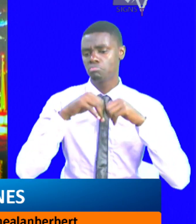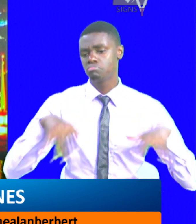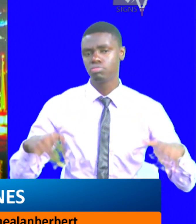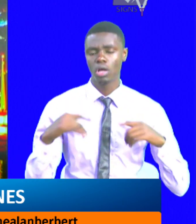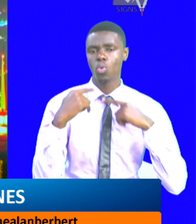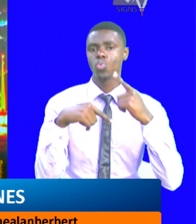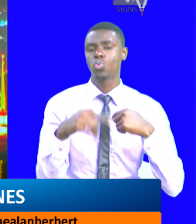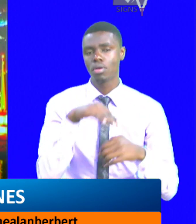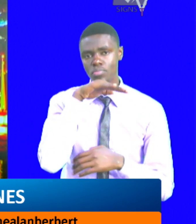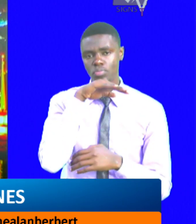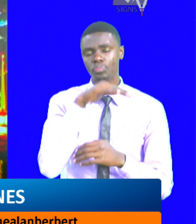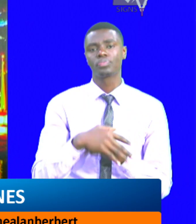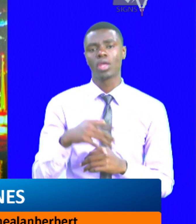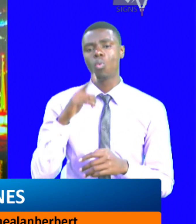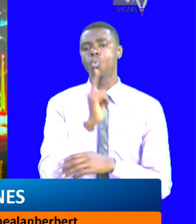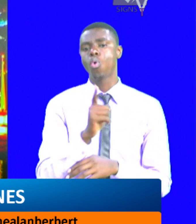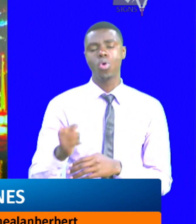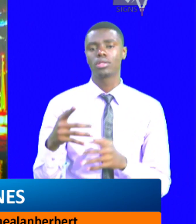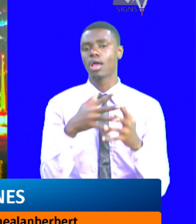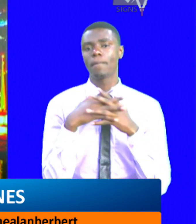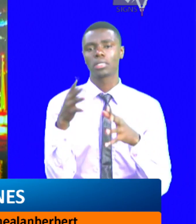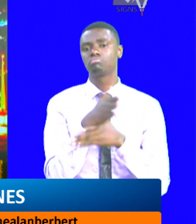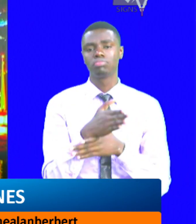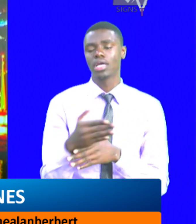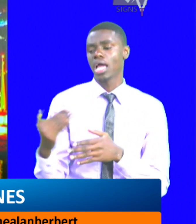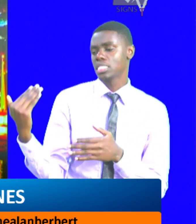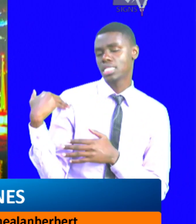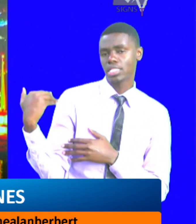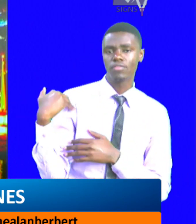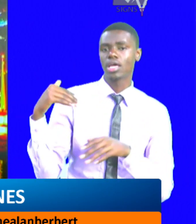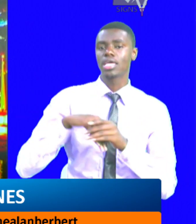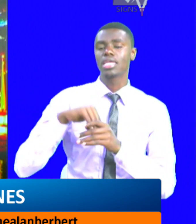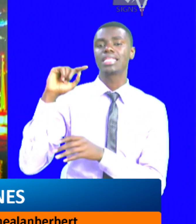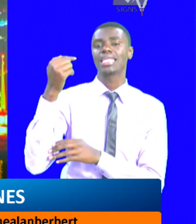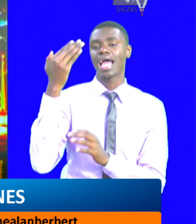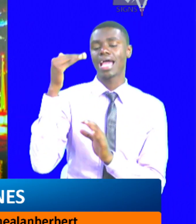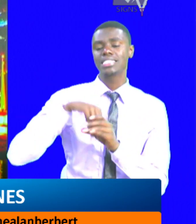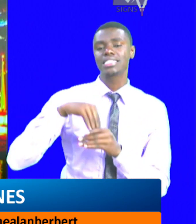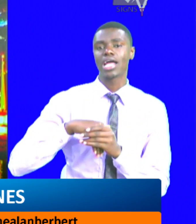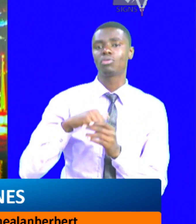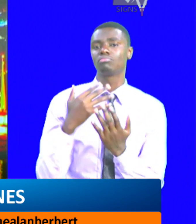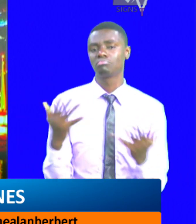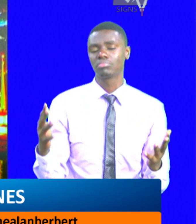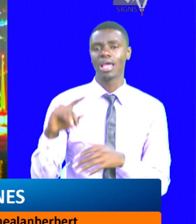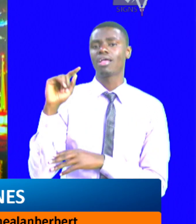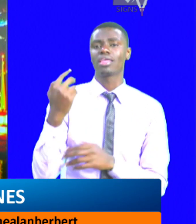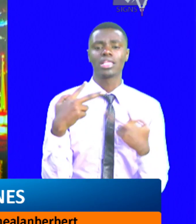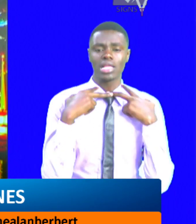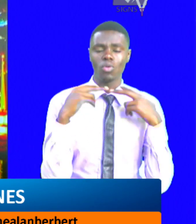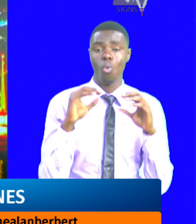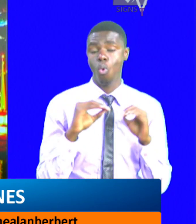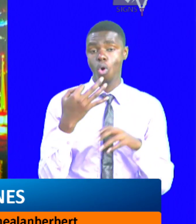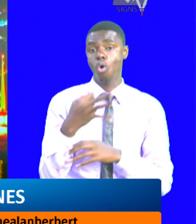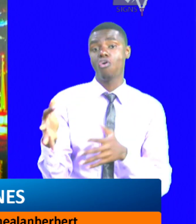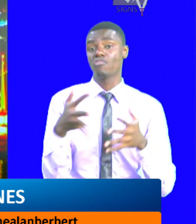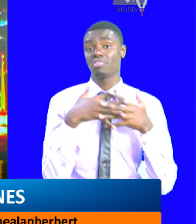conference, Odinga warned US Ambassador against interfering in Kenyan internal affairs, saying Kenya is not a colony of the